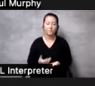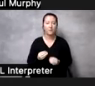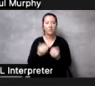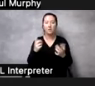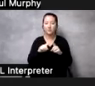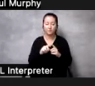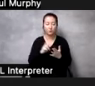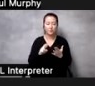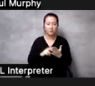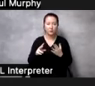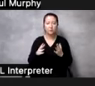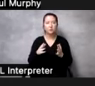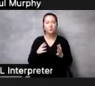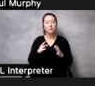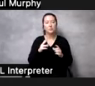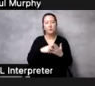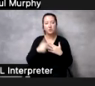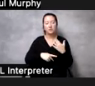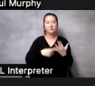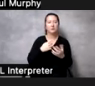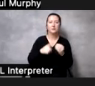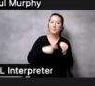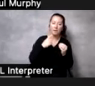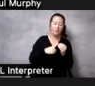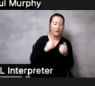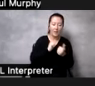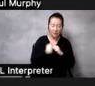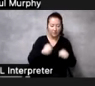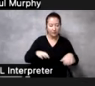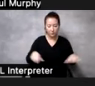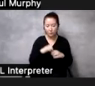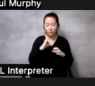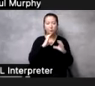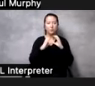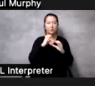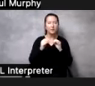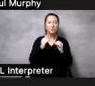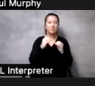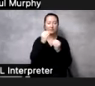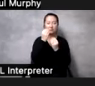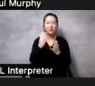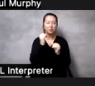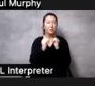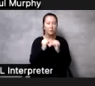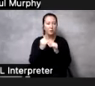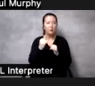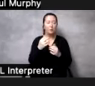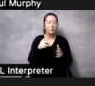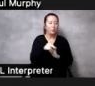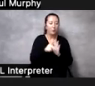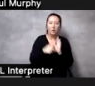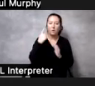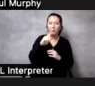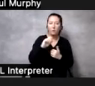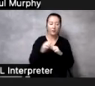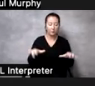on how to conduct informational interviews, kind of protocols that can be helpful for people who haven't done them before.